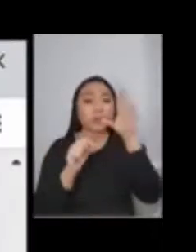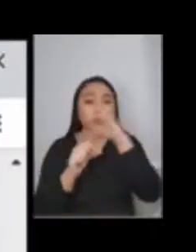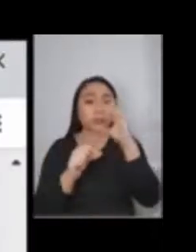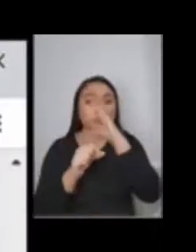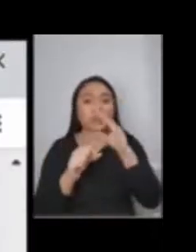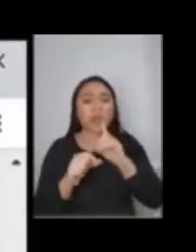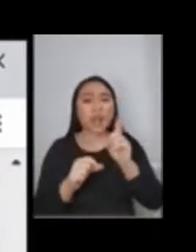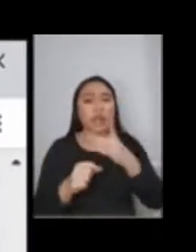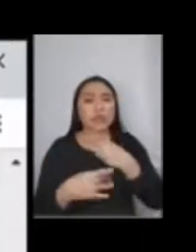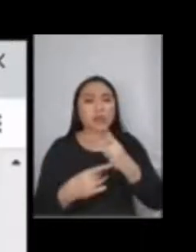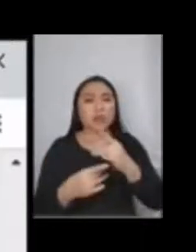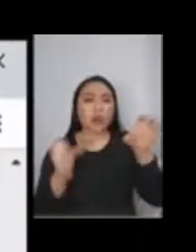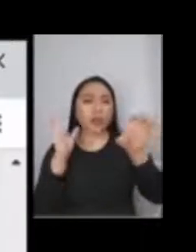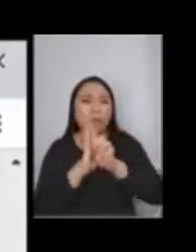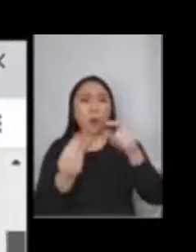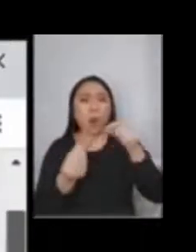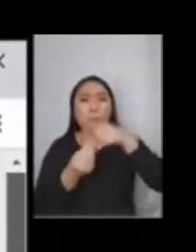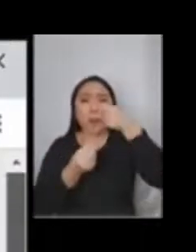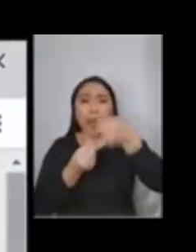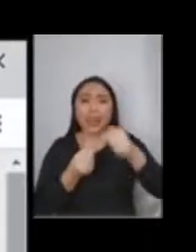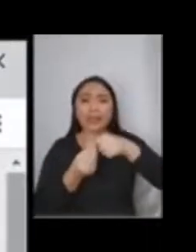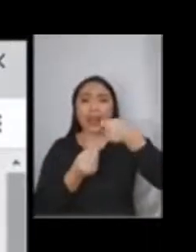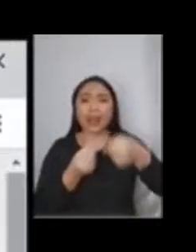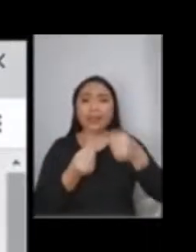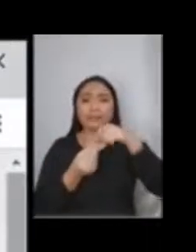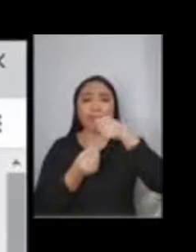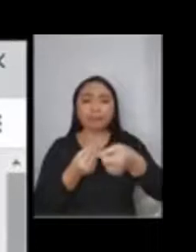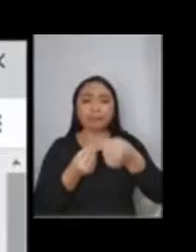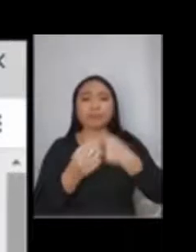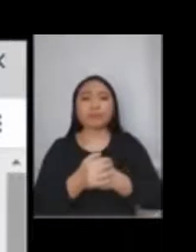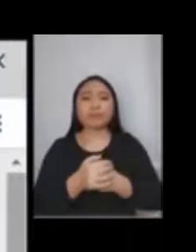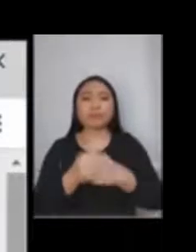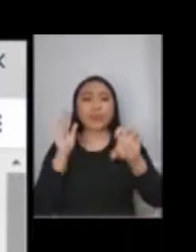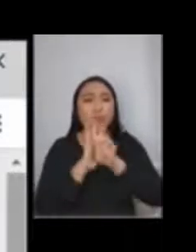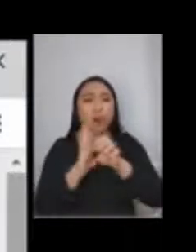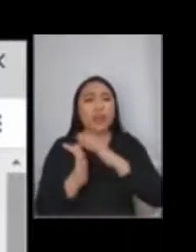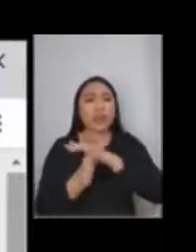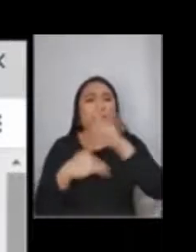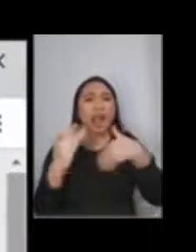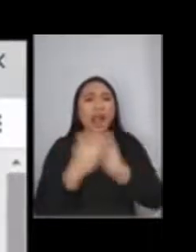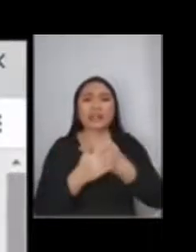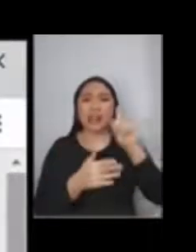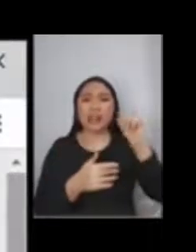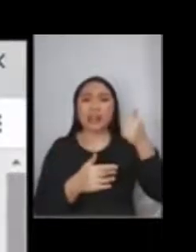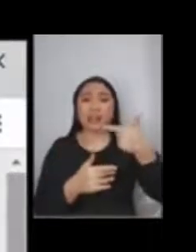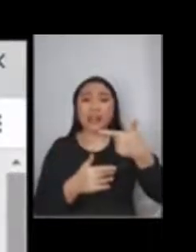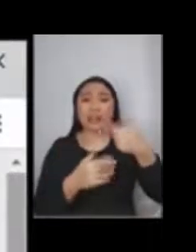Okay? Pero what if mas specific pa? Idagdag lang po natin, banana